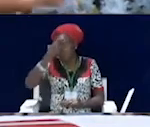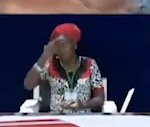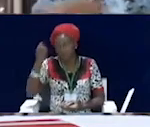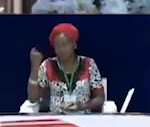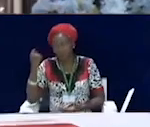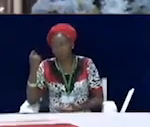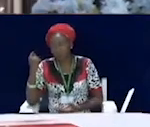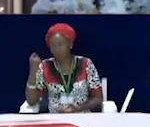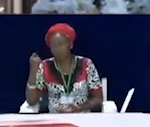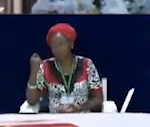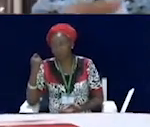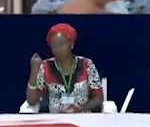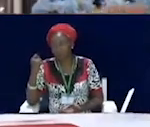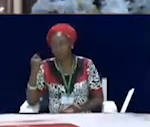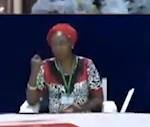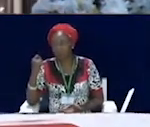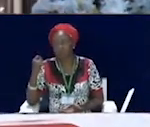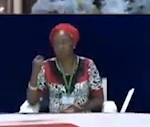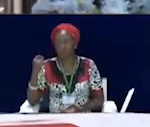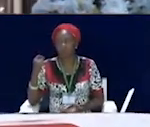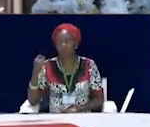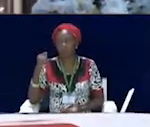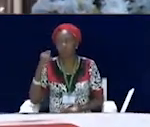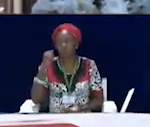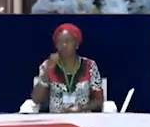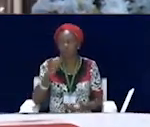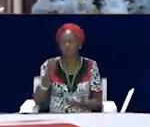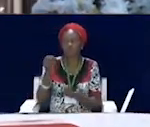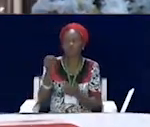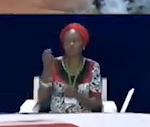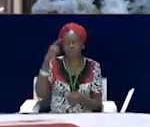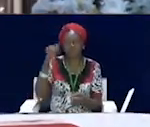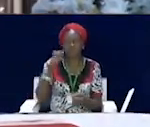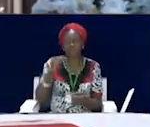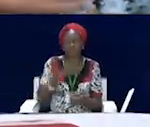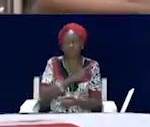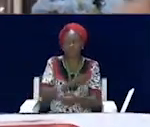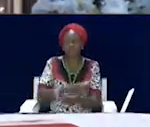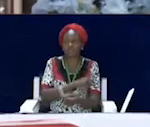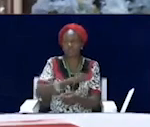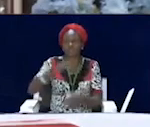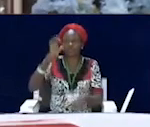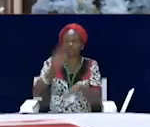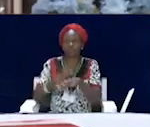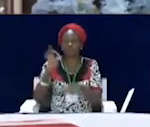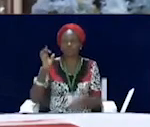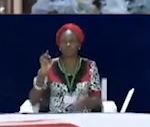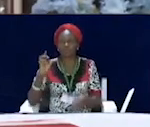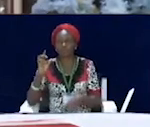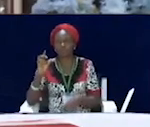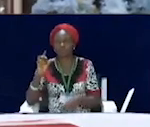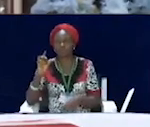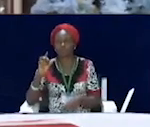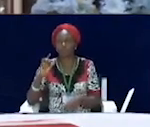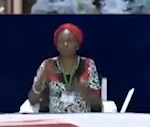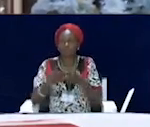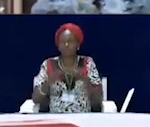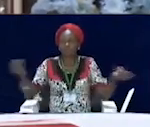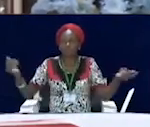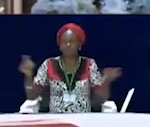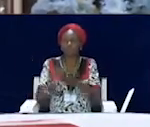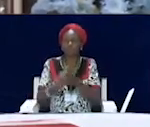because she couldn't be pregnant because of what was happening. A touch solved that